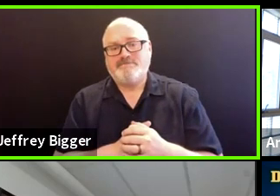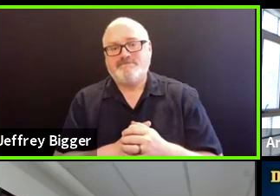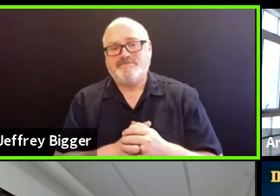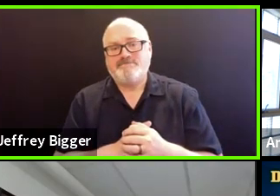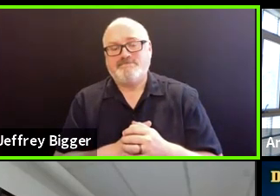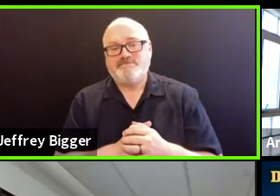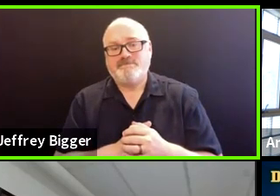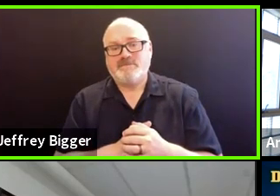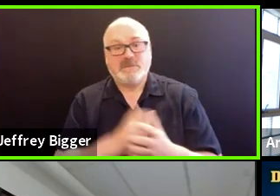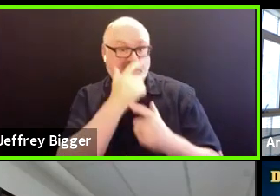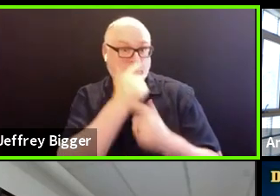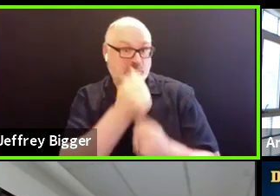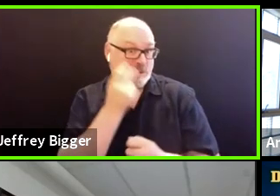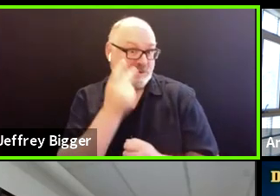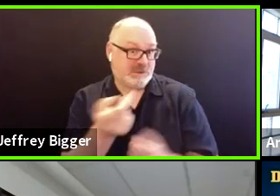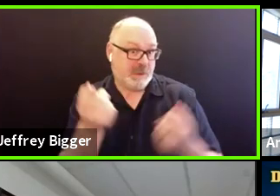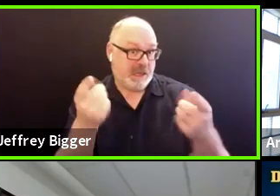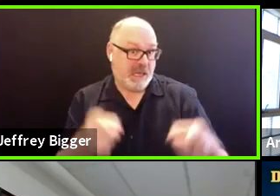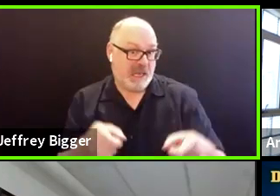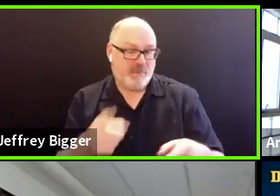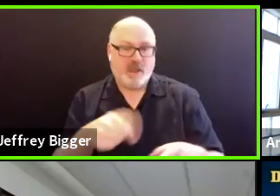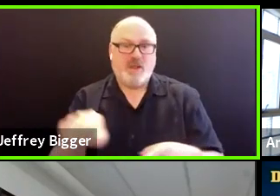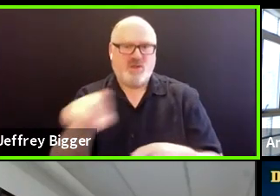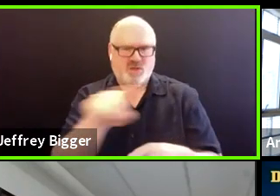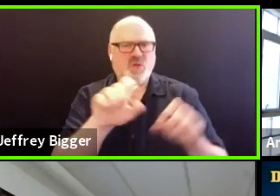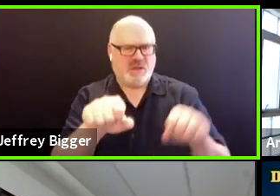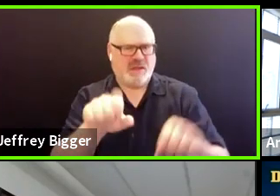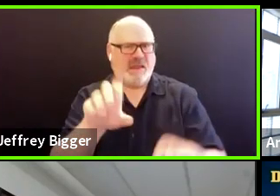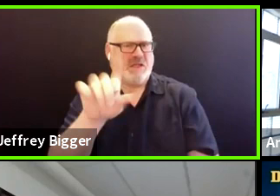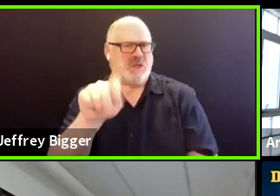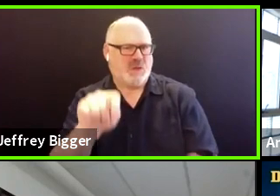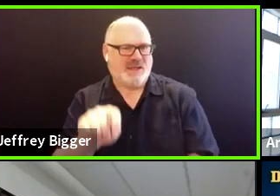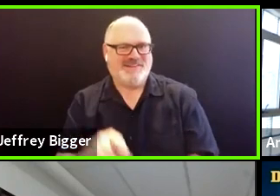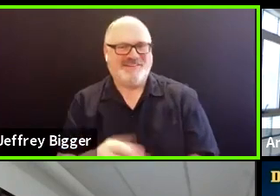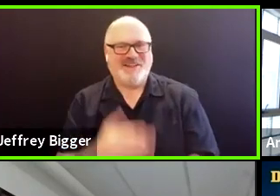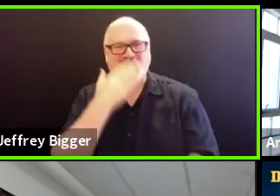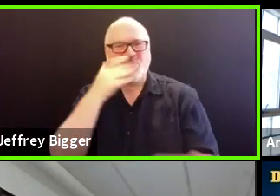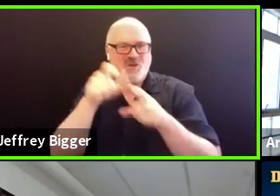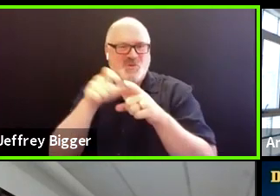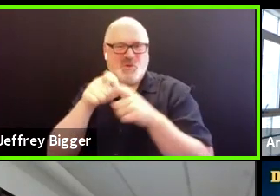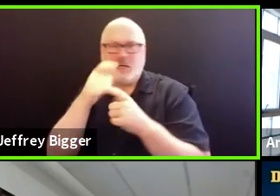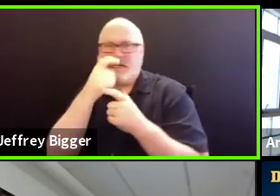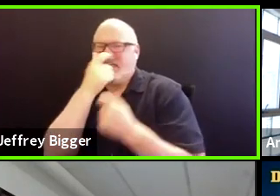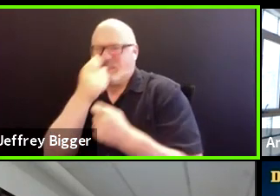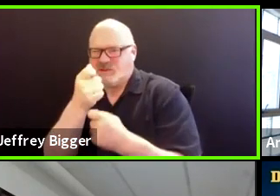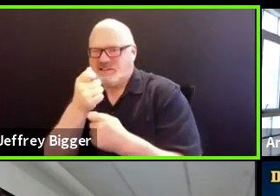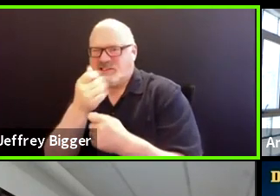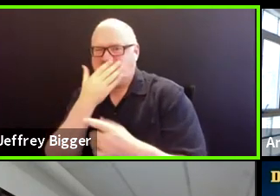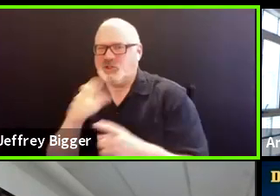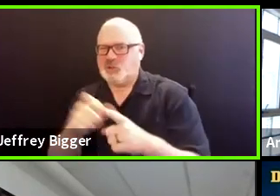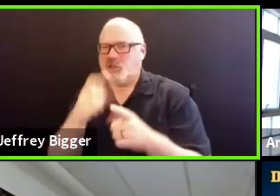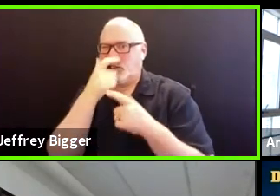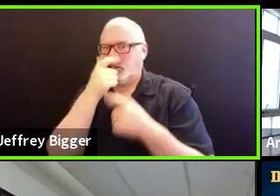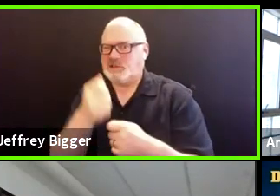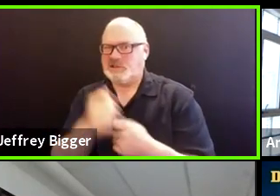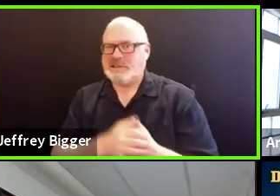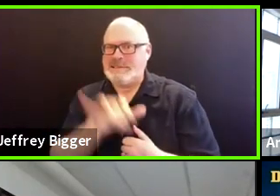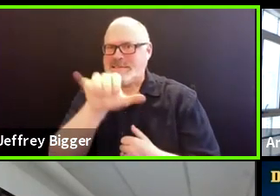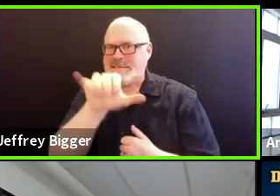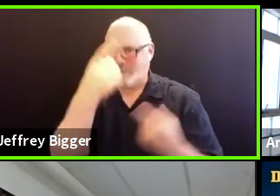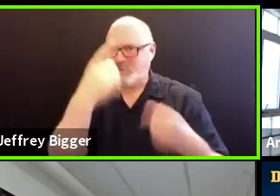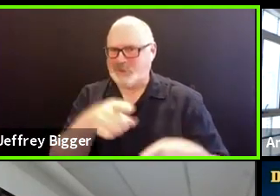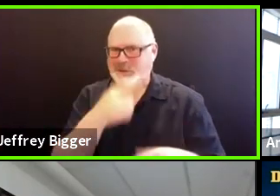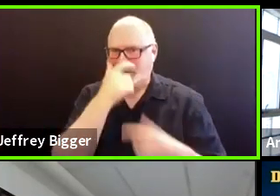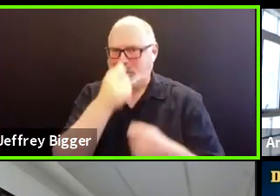be interesting. You guys are up for the task. That's a good word. I think the interesting is a good word, Dick. Interesting is a very good word. I think we are up to